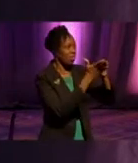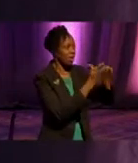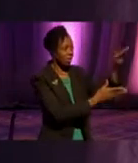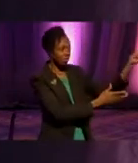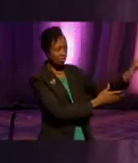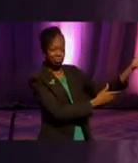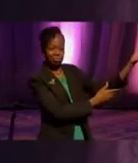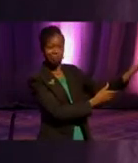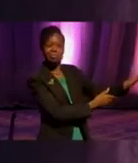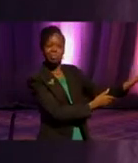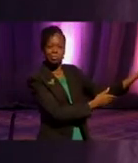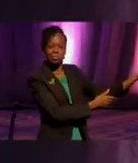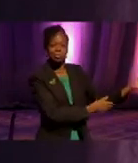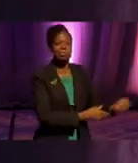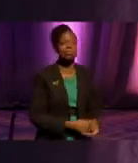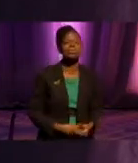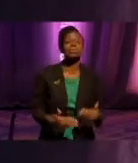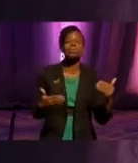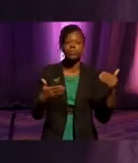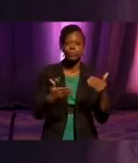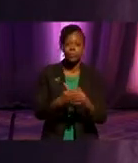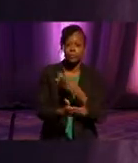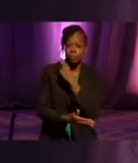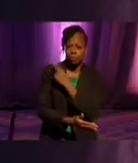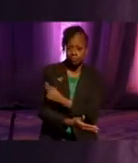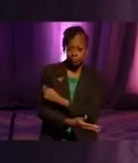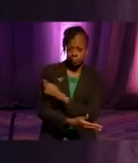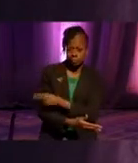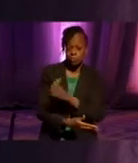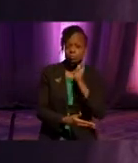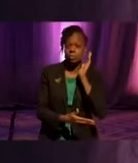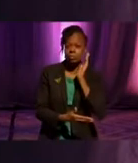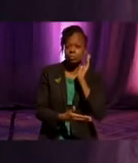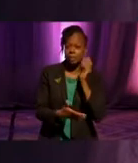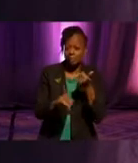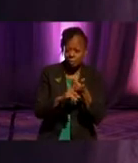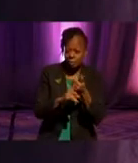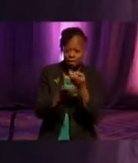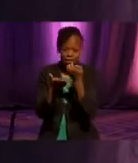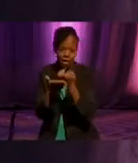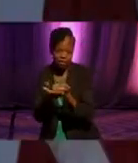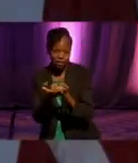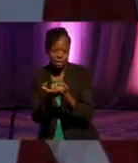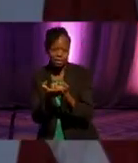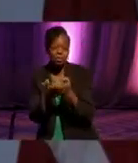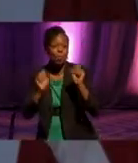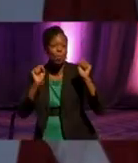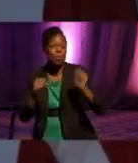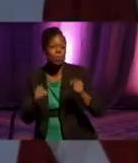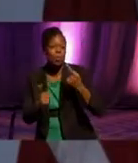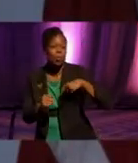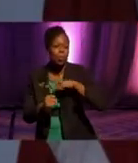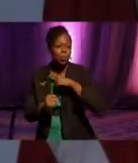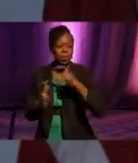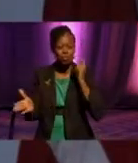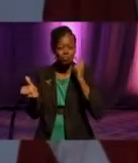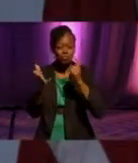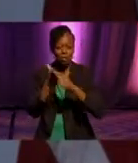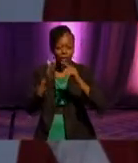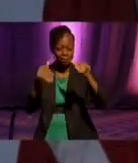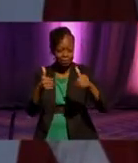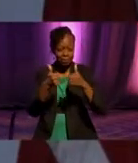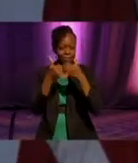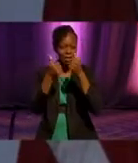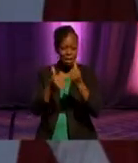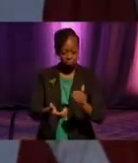The new hospital at St. Elizabeth's is evidence of what is possible when we recognize a challenge and